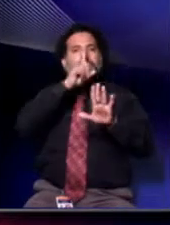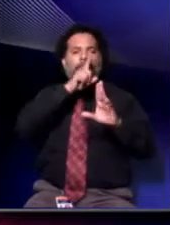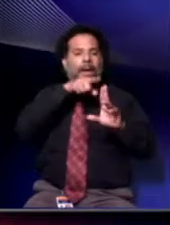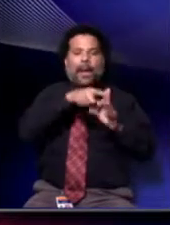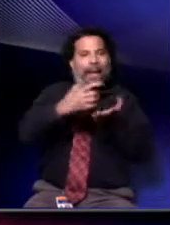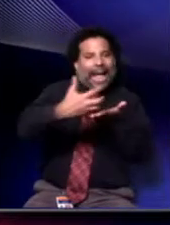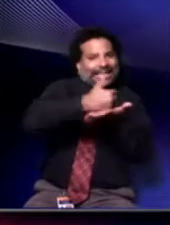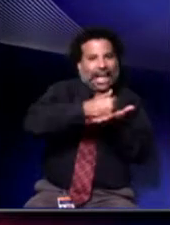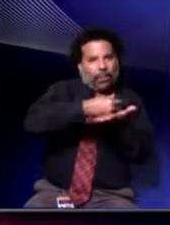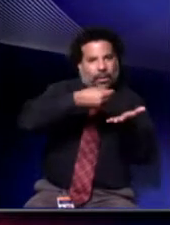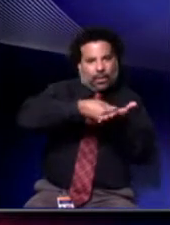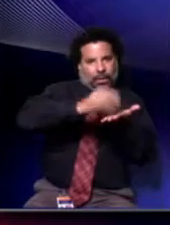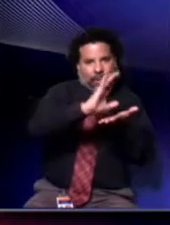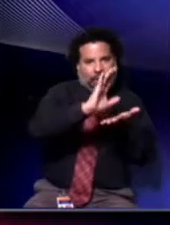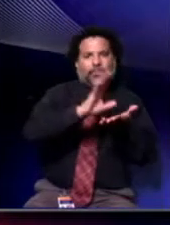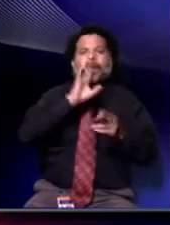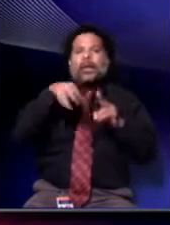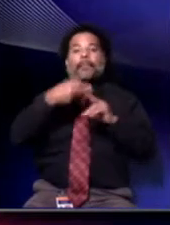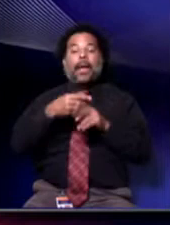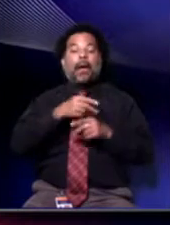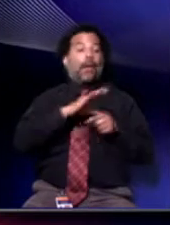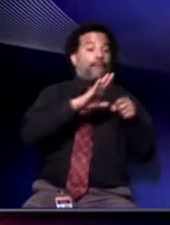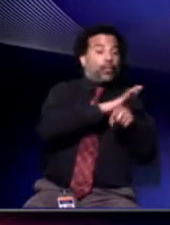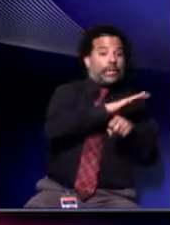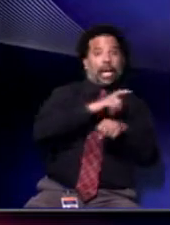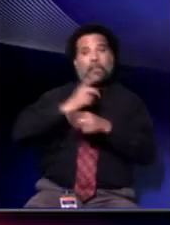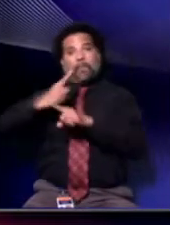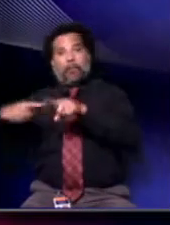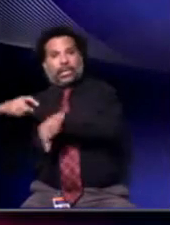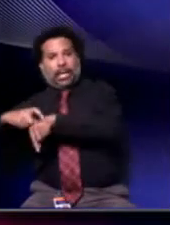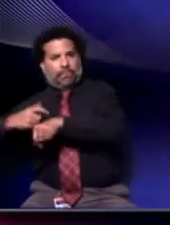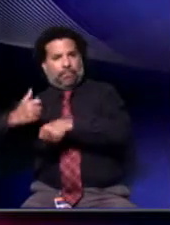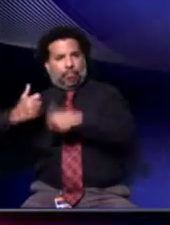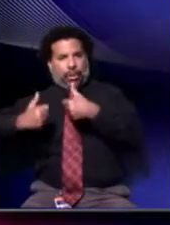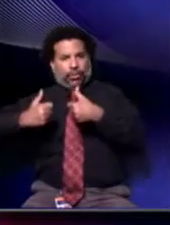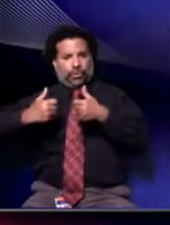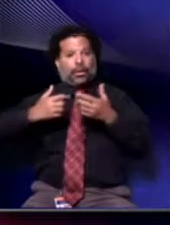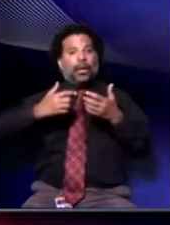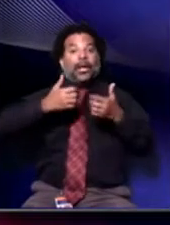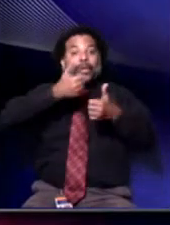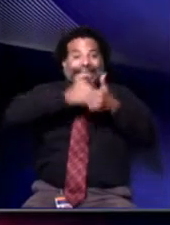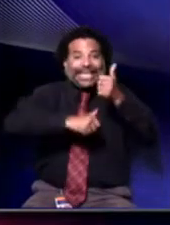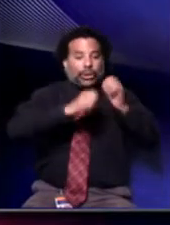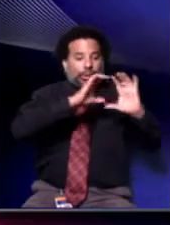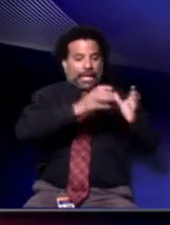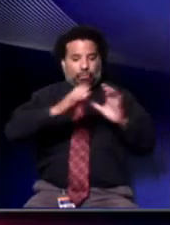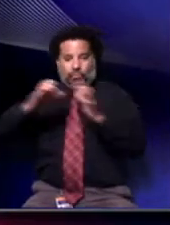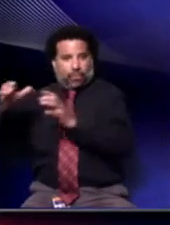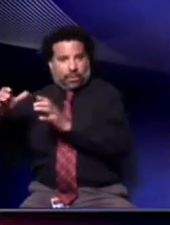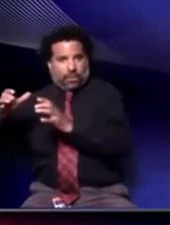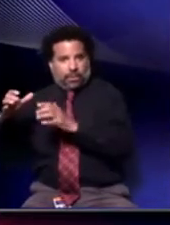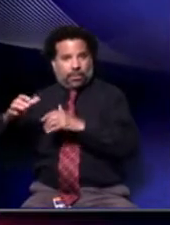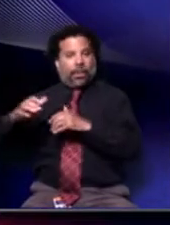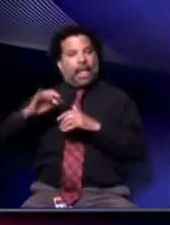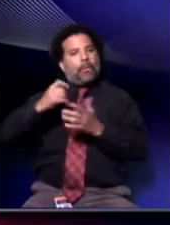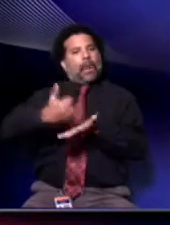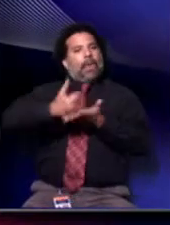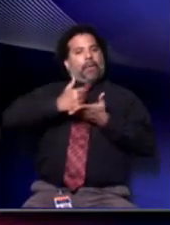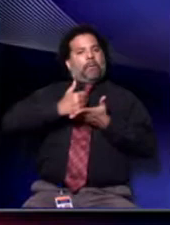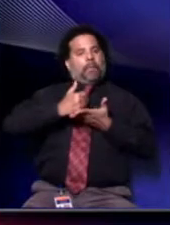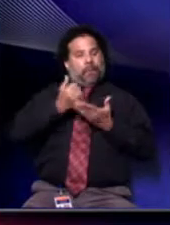just about FTEs and part-time people under each one of these cost centers would be very useful,